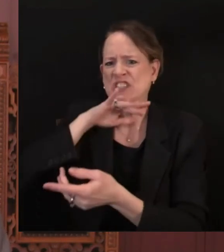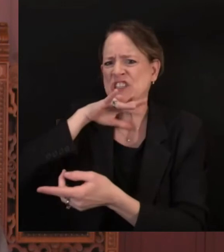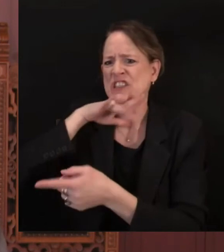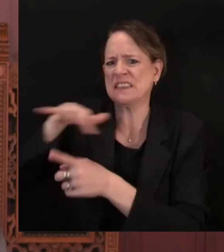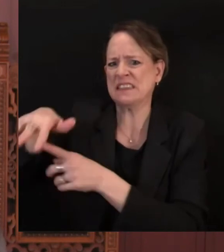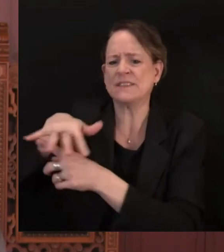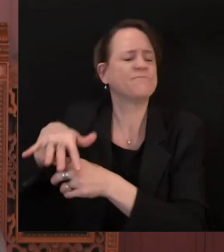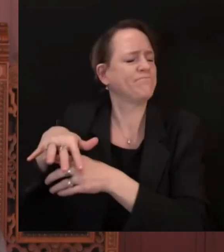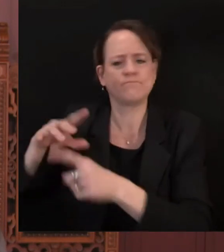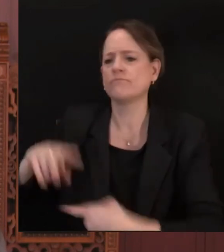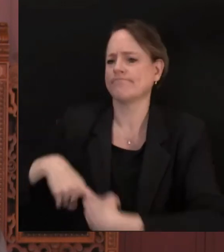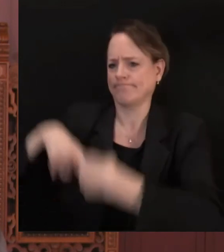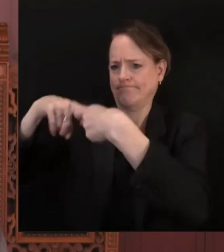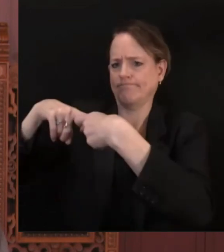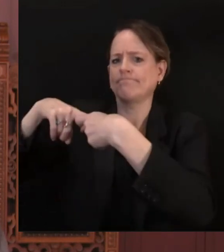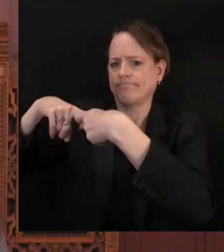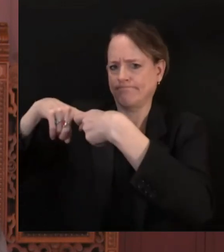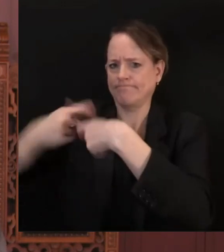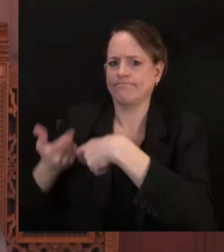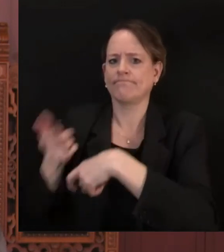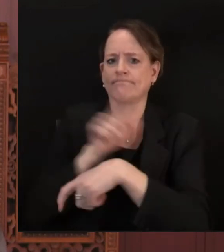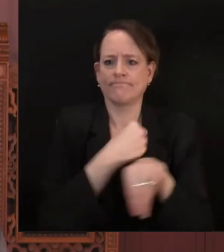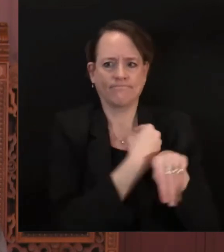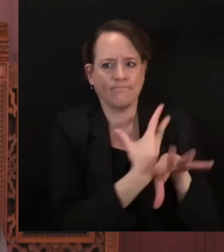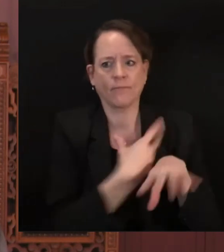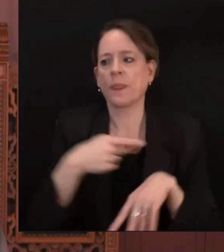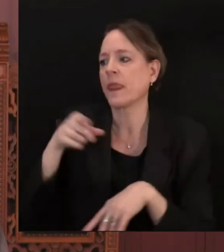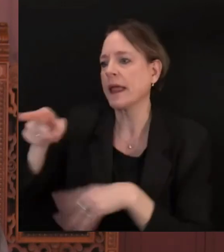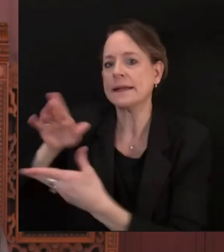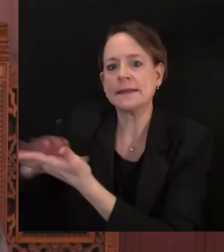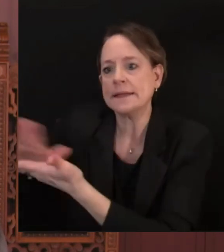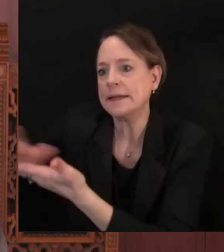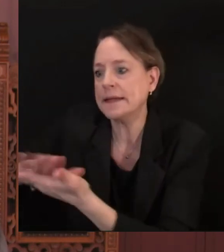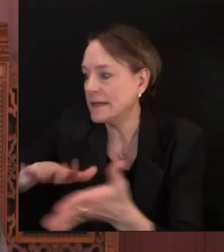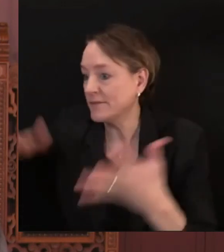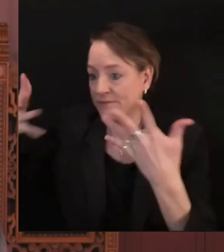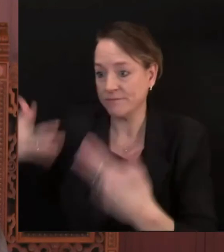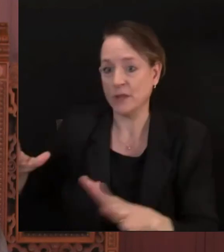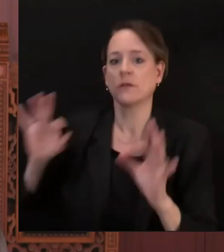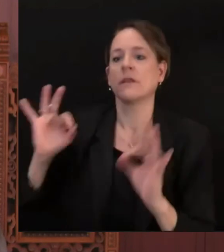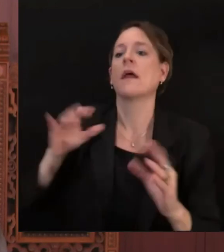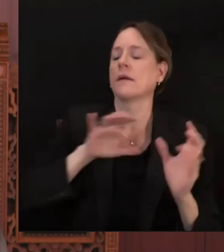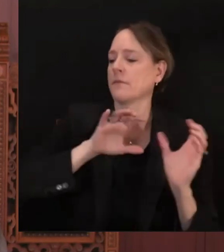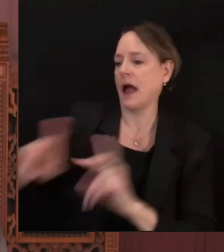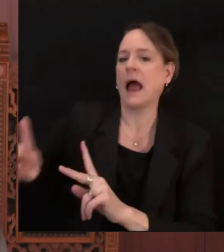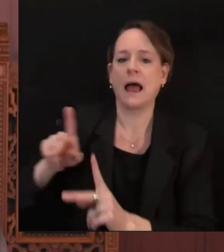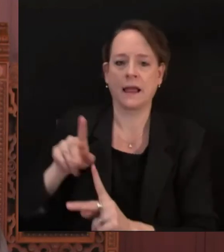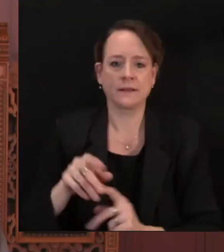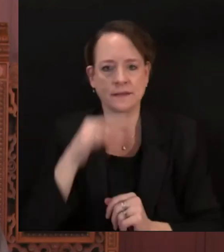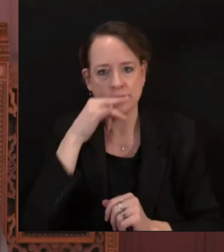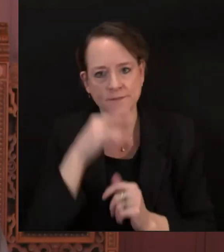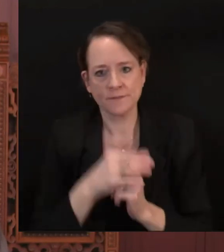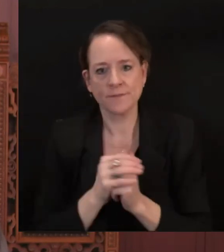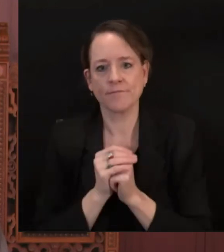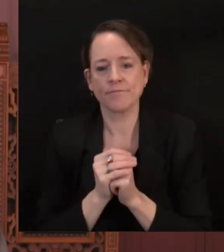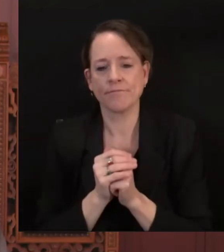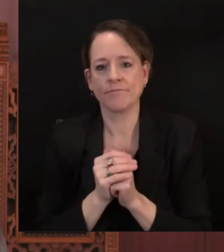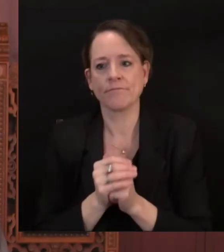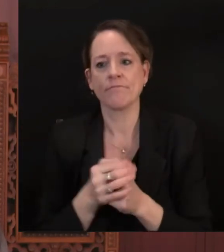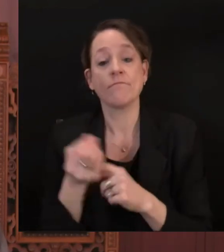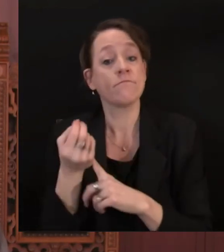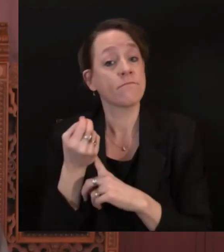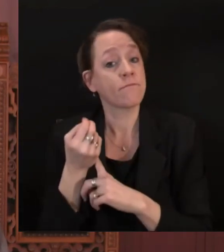have closed for a short period of time is because there's not enough teachers, and folks